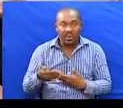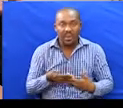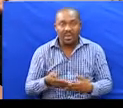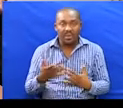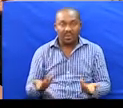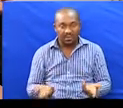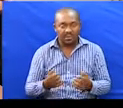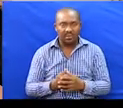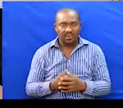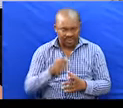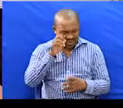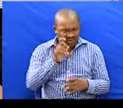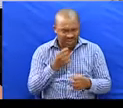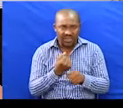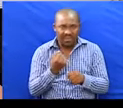children?